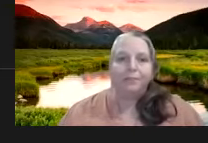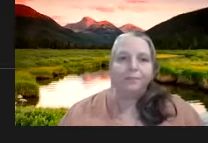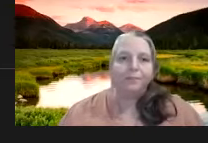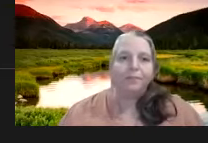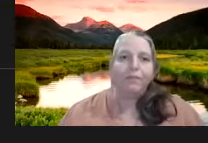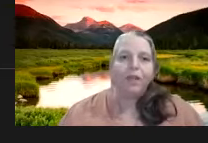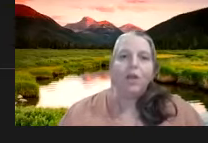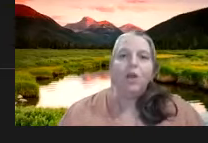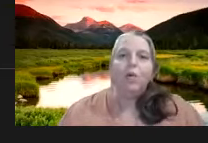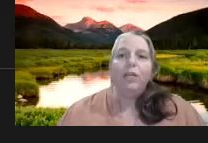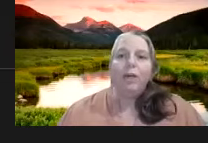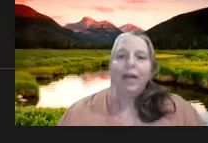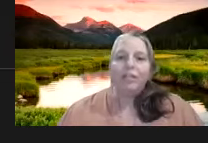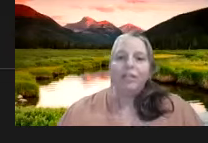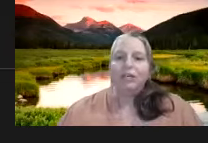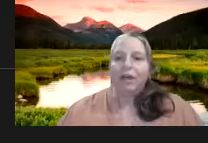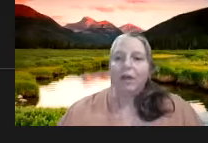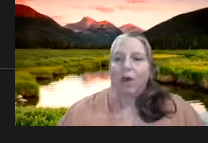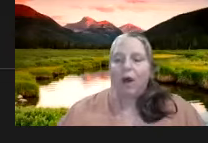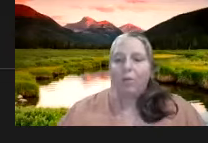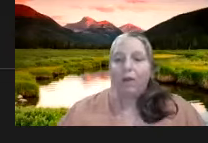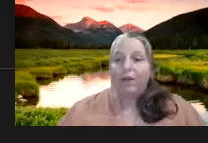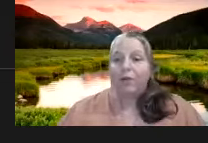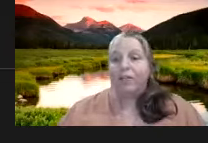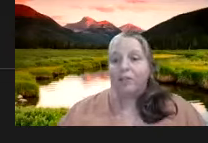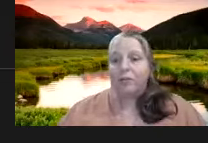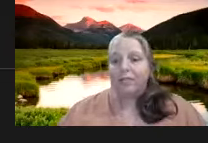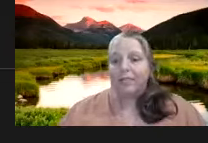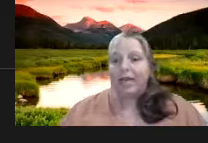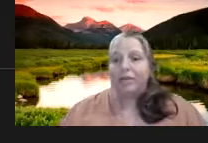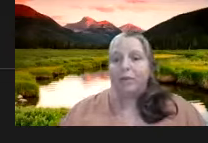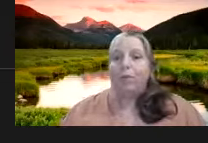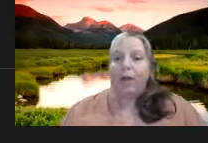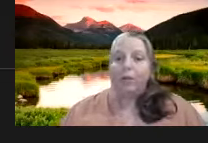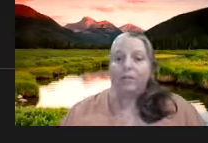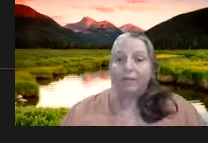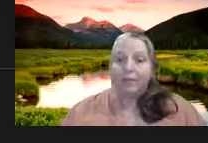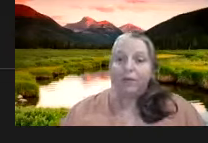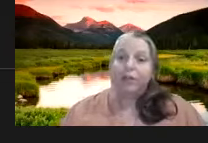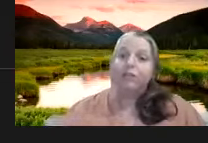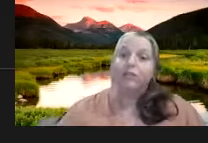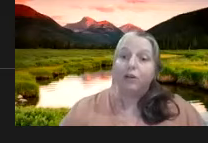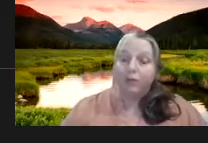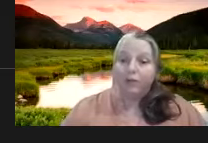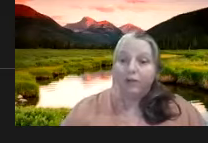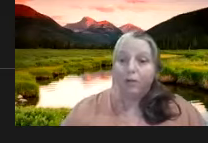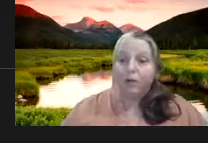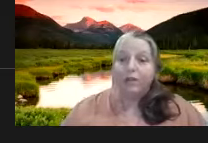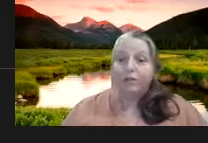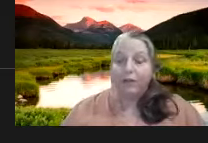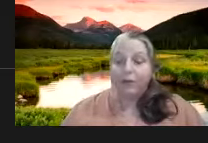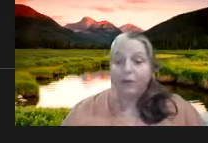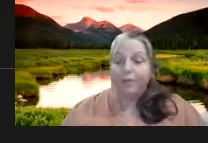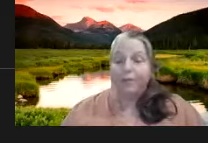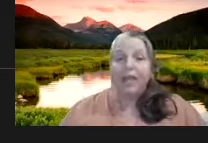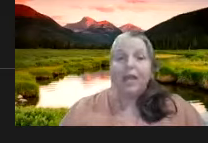felt. When you actually look at one of our questions was exactly where was going to be their concern moving forward in